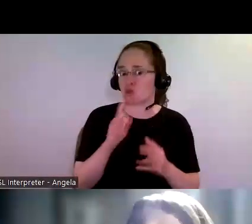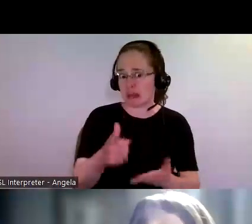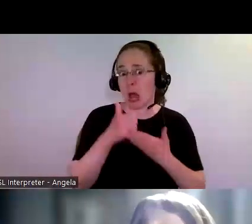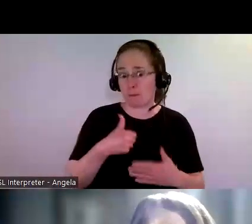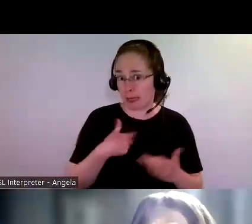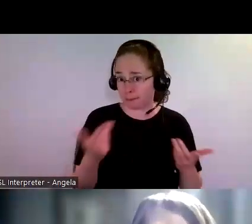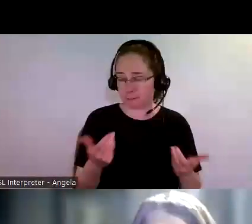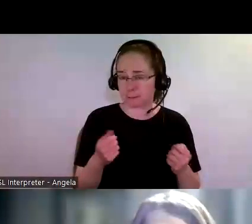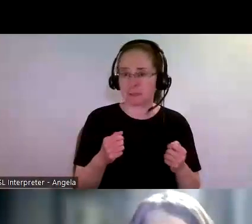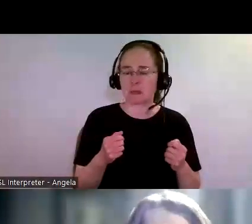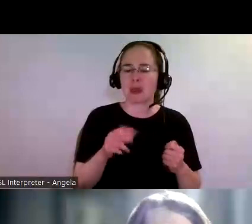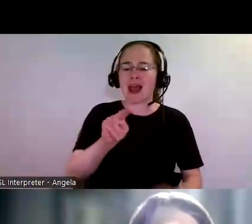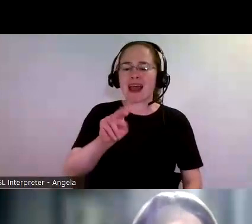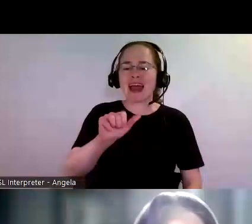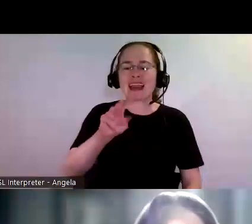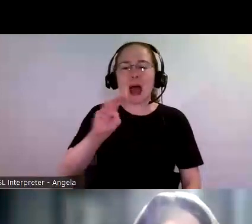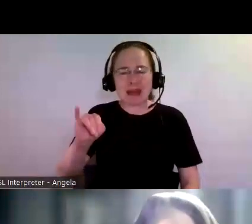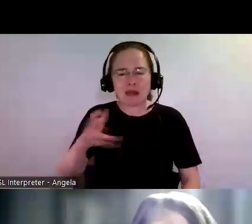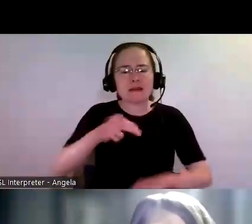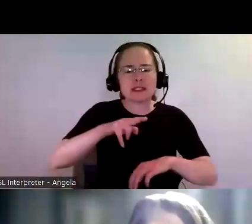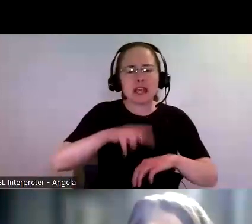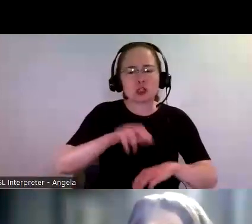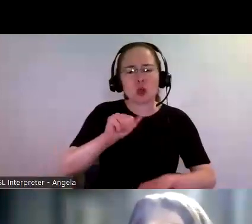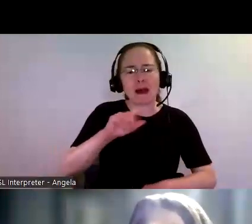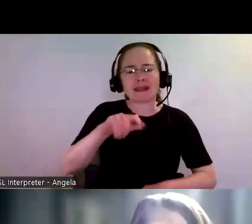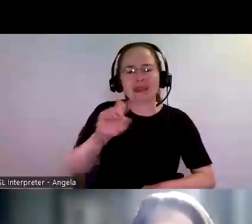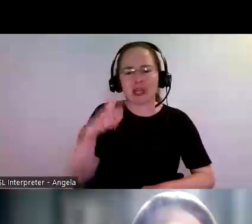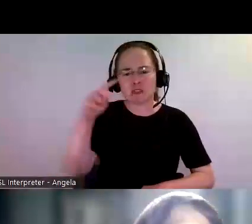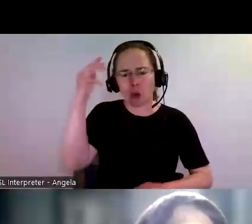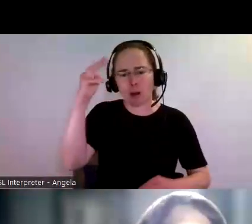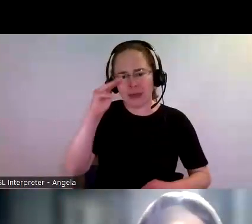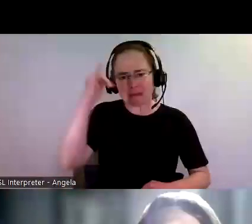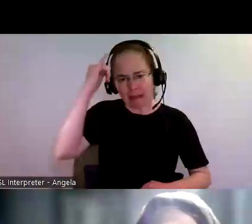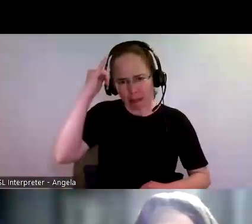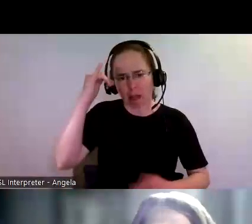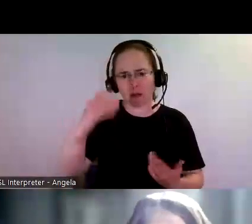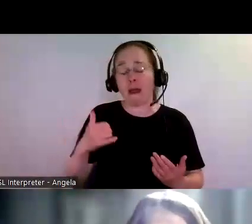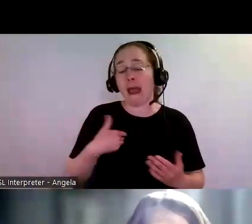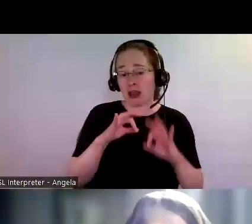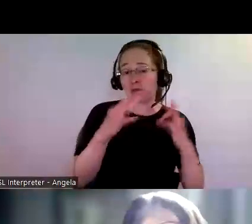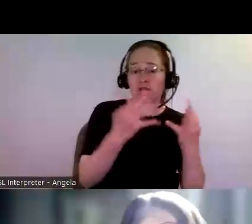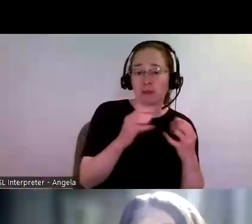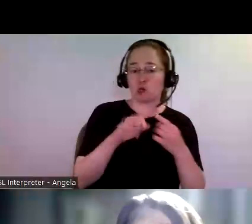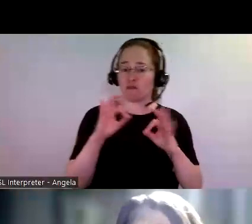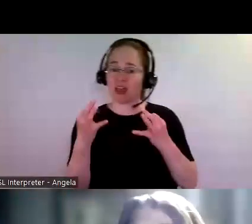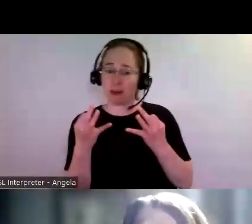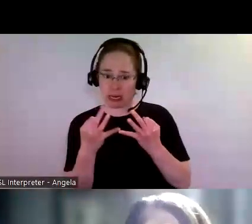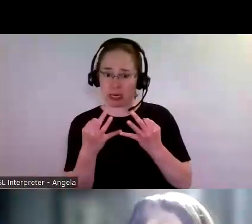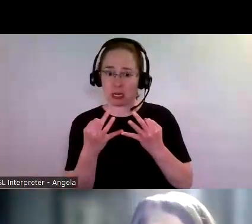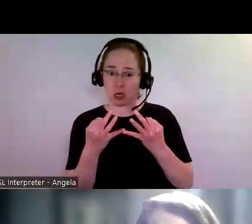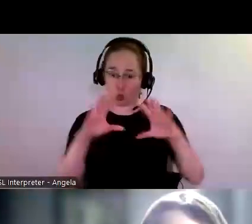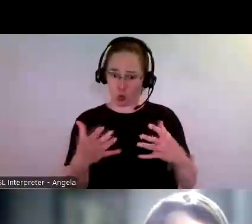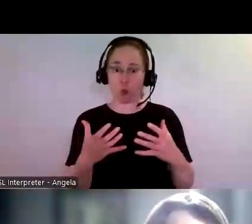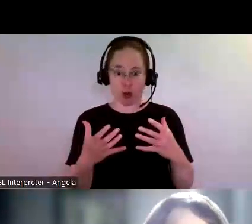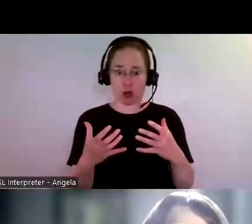me was NAMI, National Alliance for the Mentally Ill. They had a family-to-family